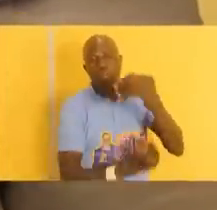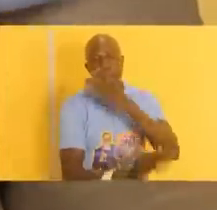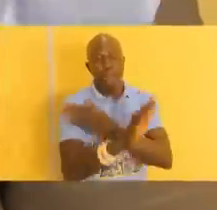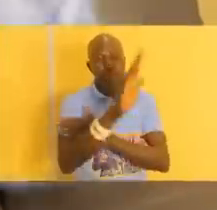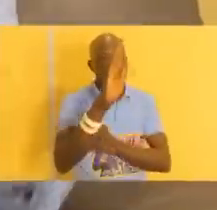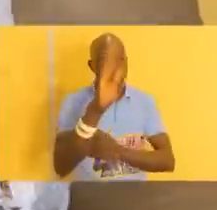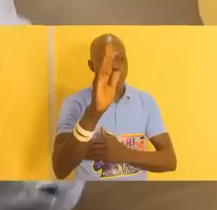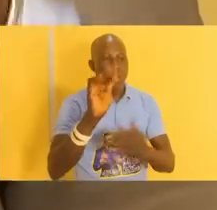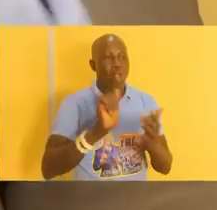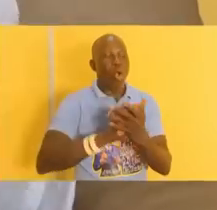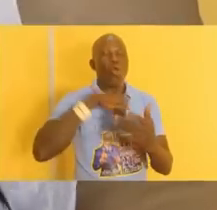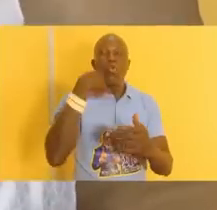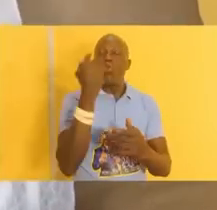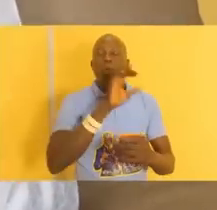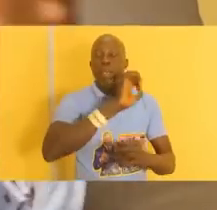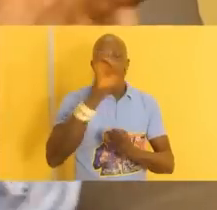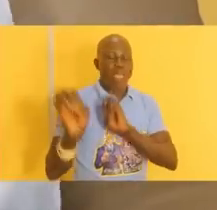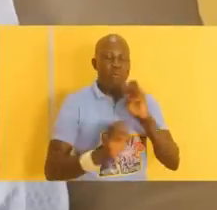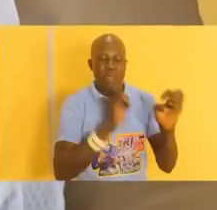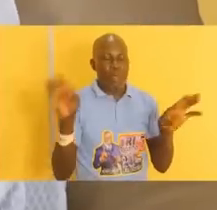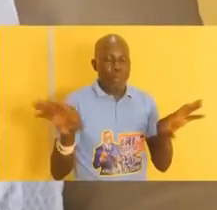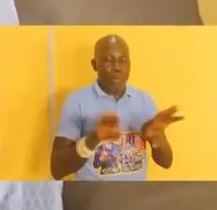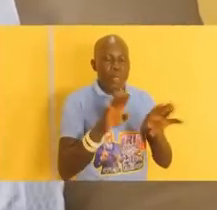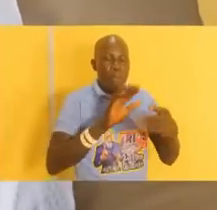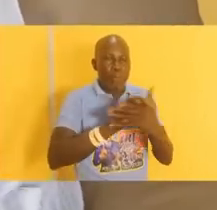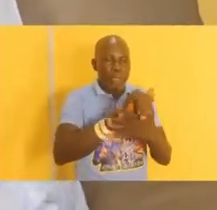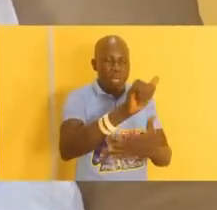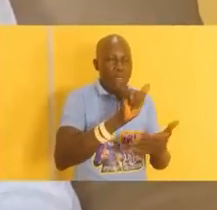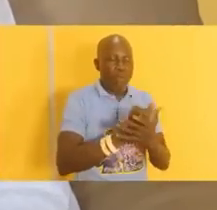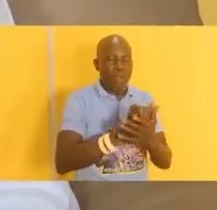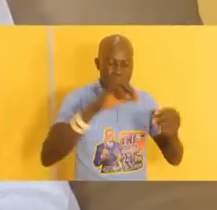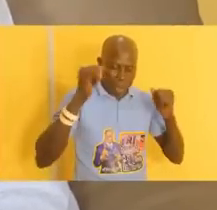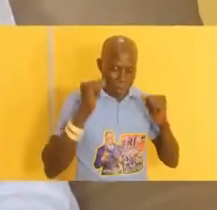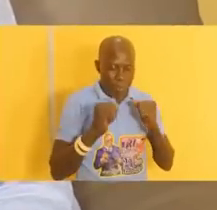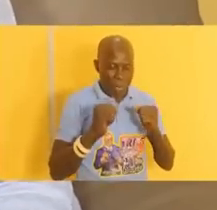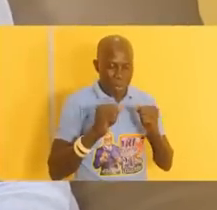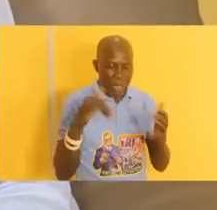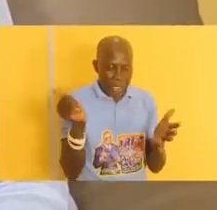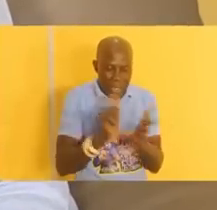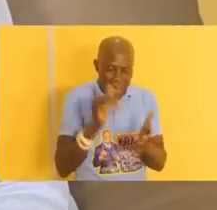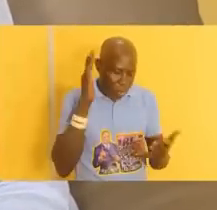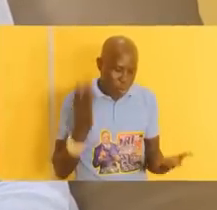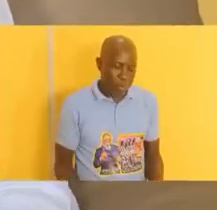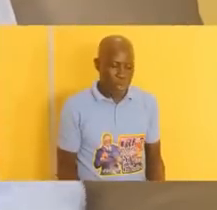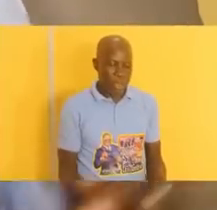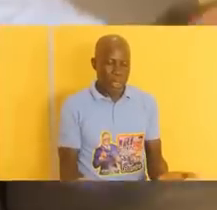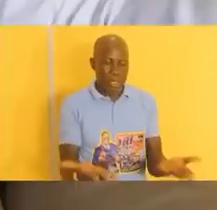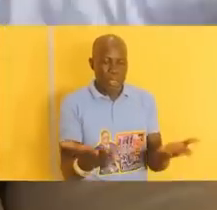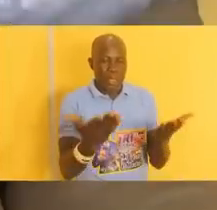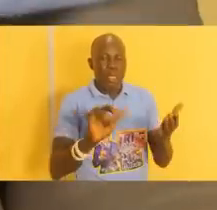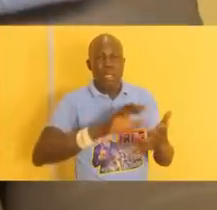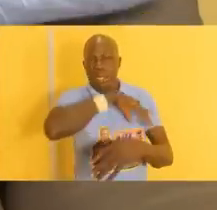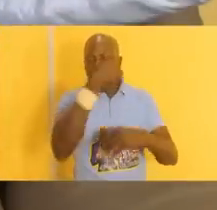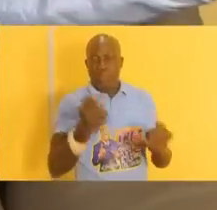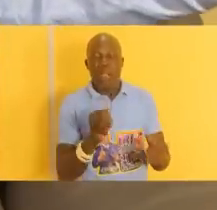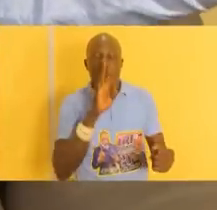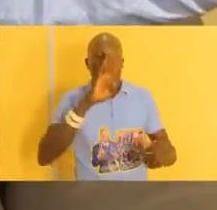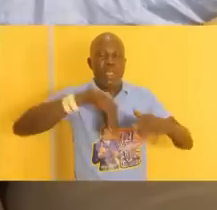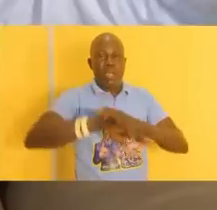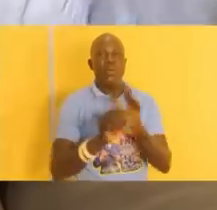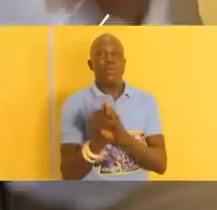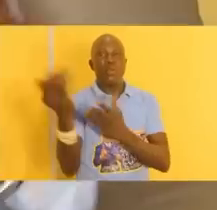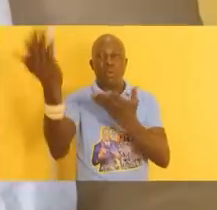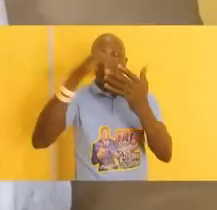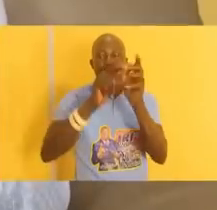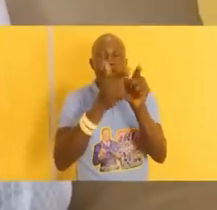almighty god gbogbo en ba gbagbo and whosoever that believe agbara lati dide the power to rise agbara lati jeyan the power